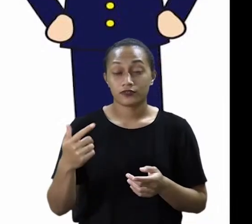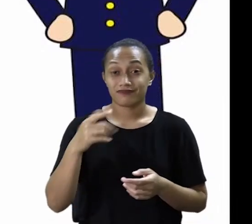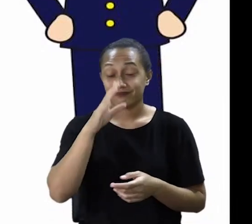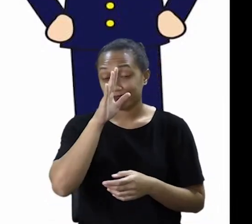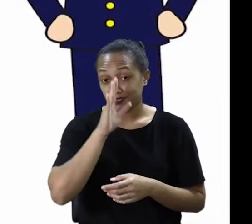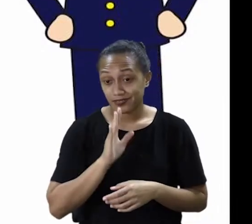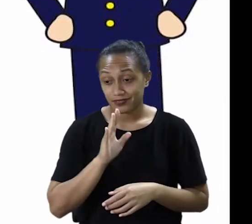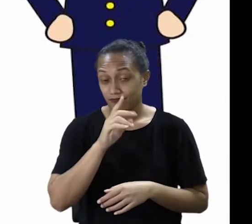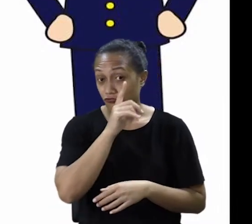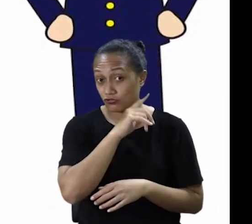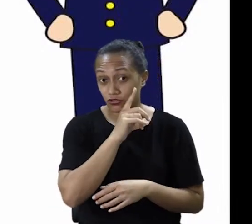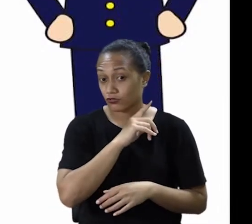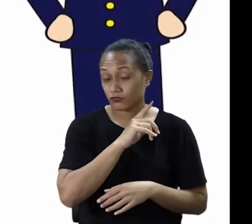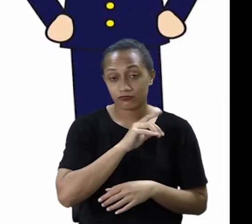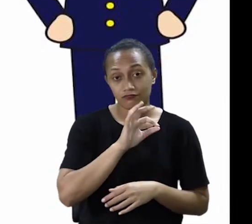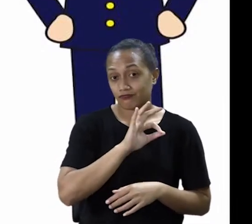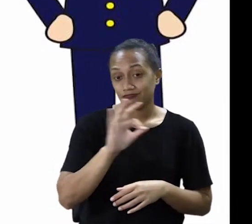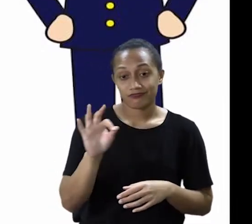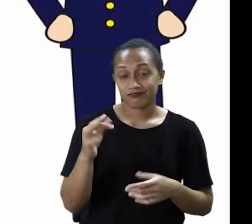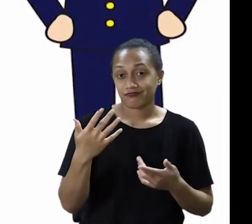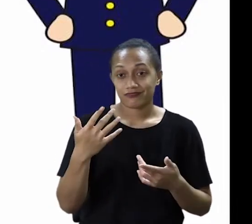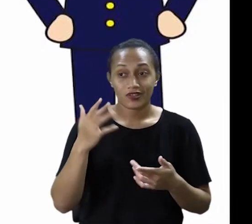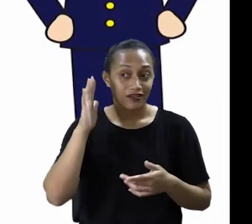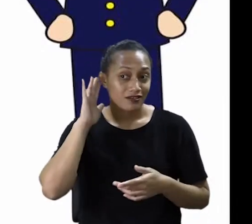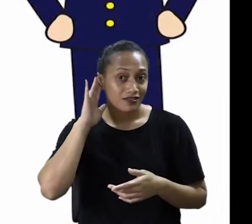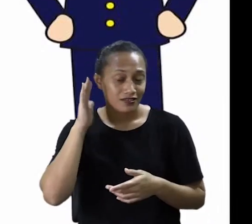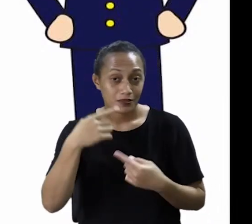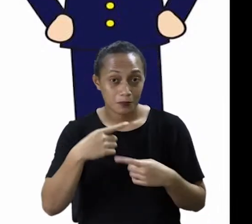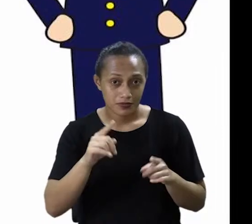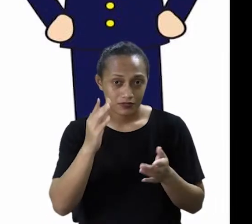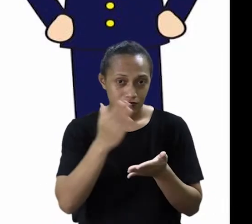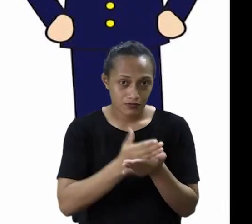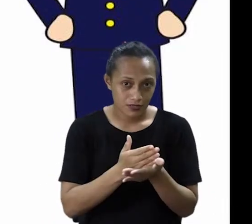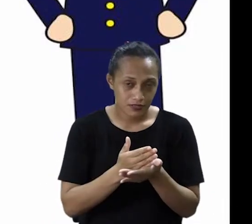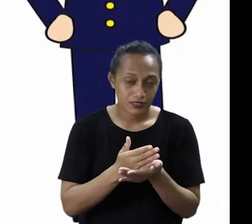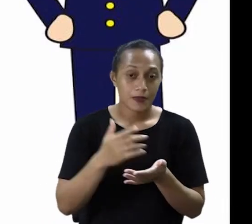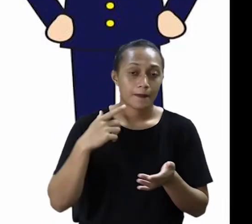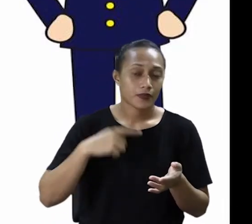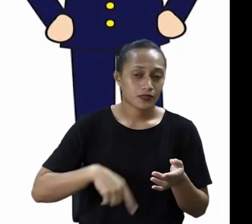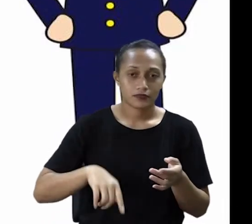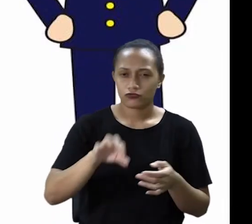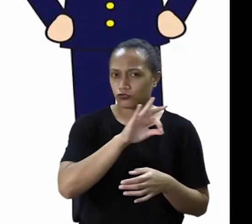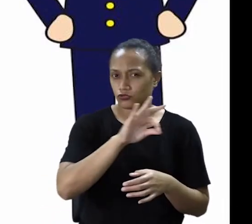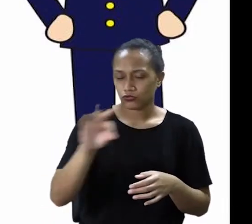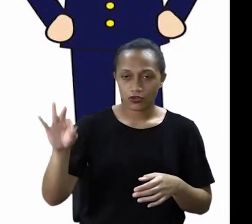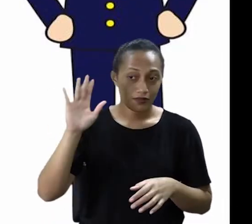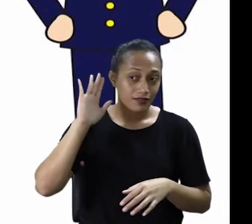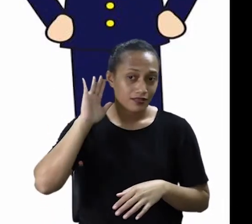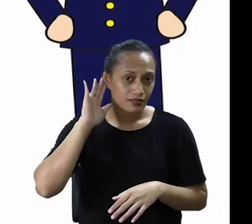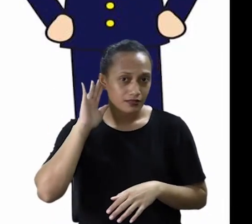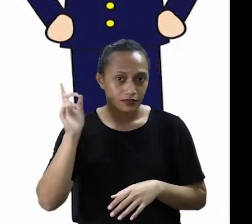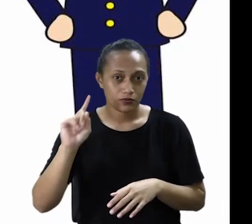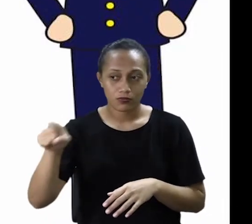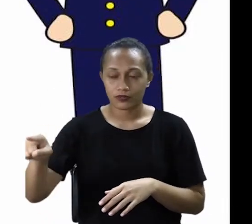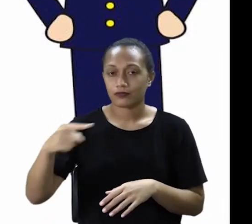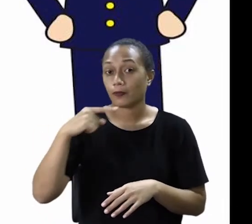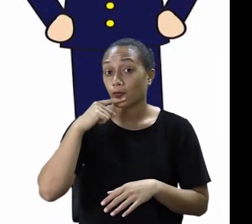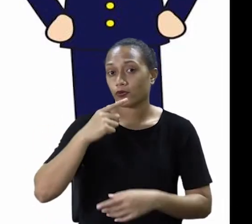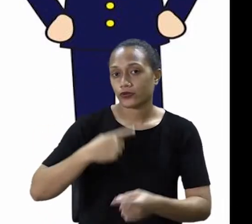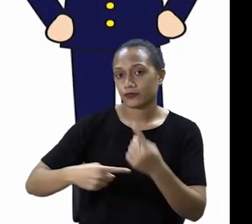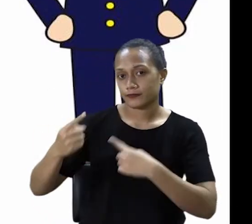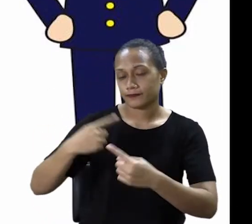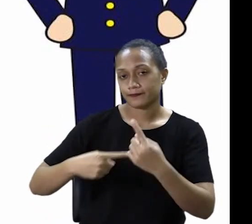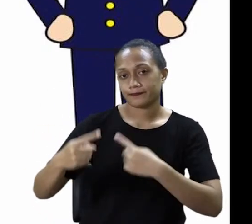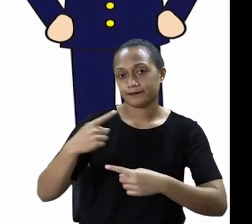Sadly for Anne, she did not get the message right because she did not listen carefully to what Toma said.